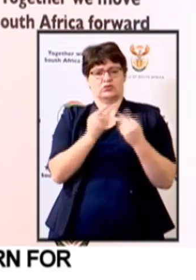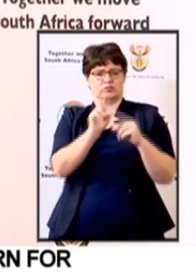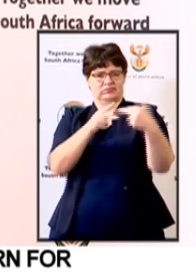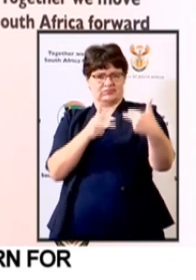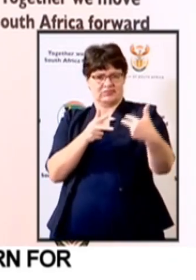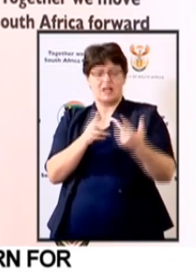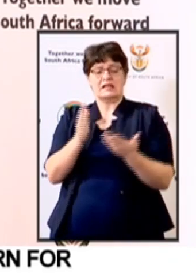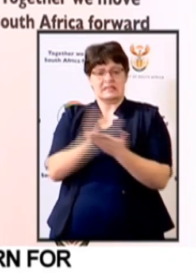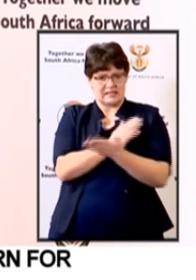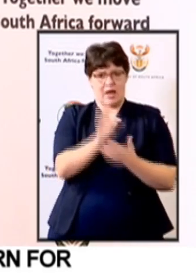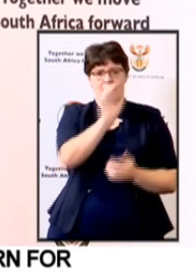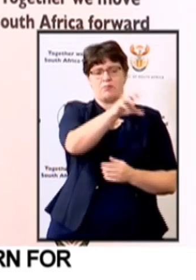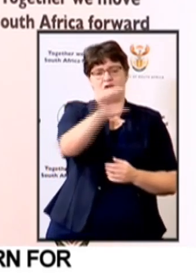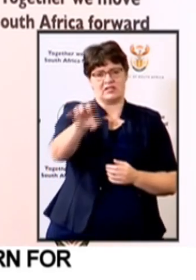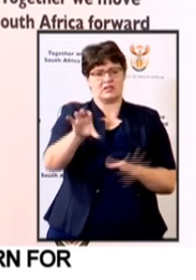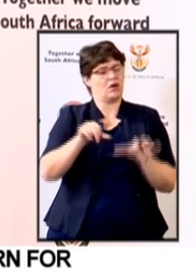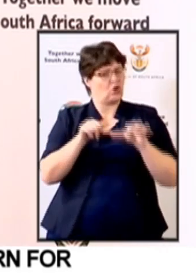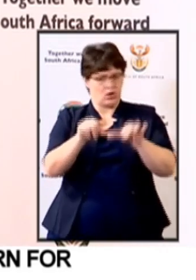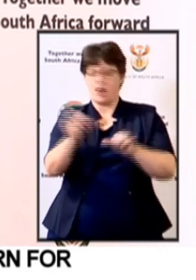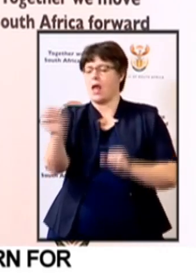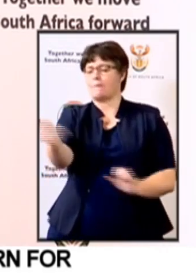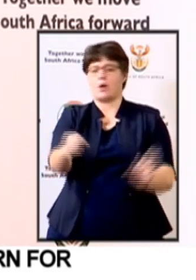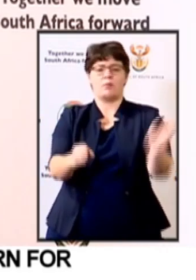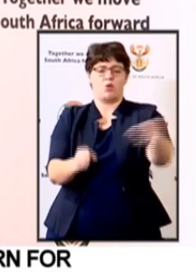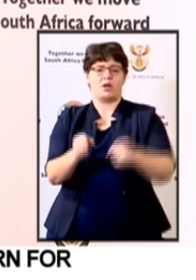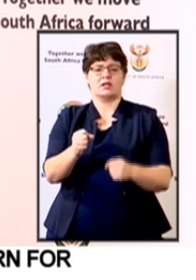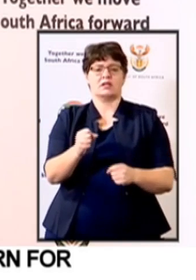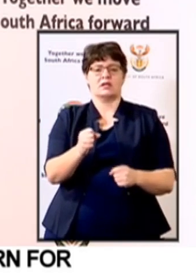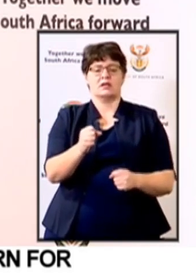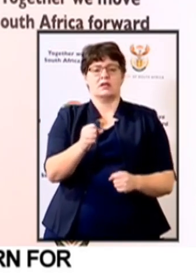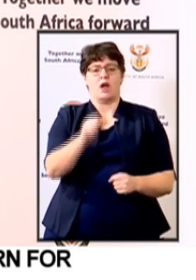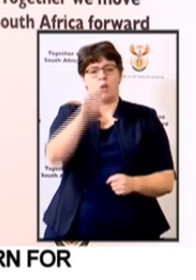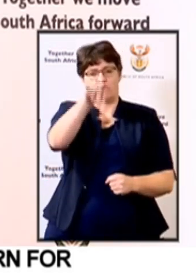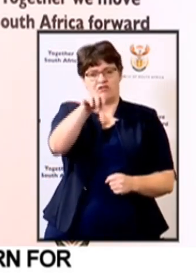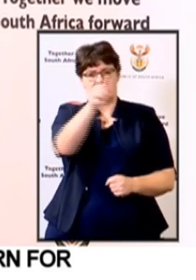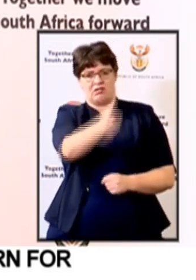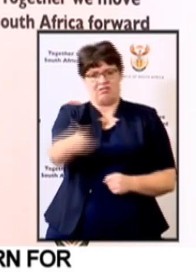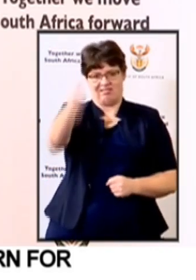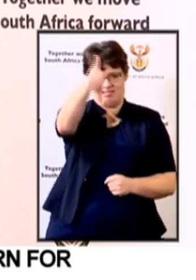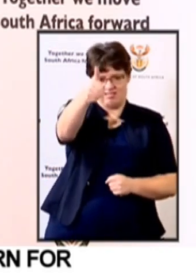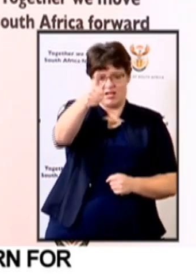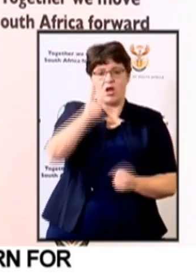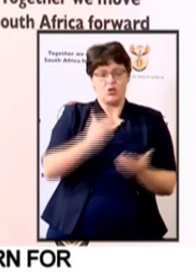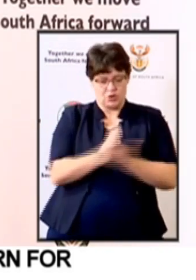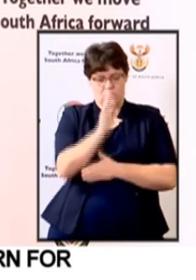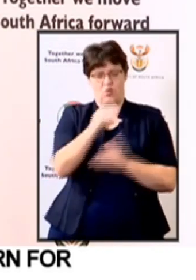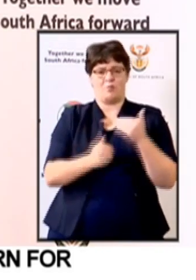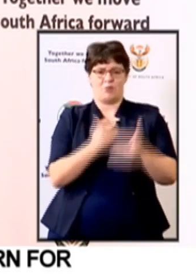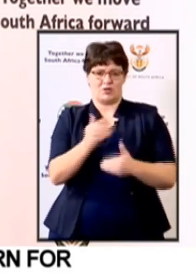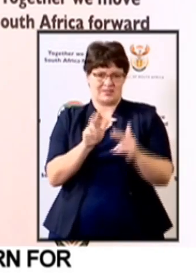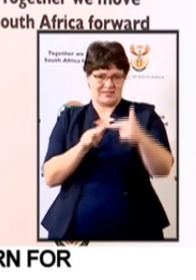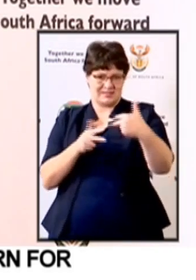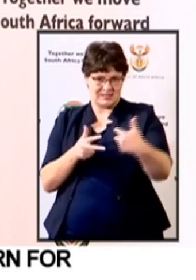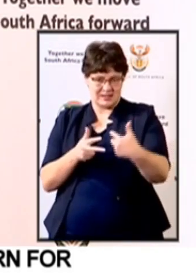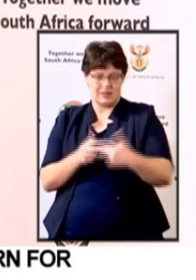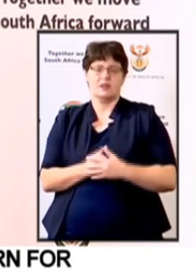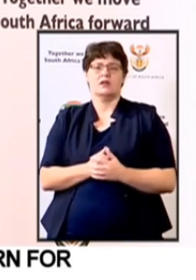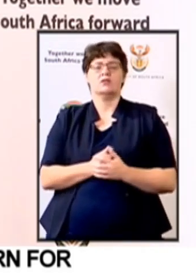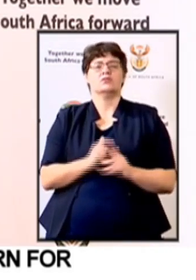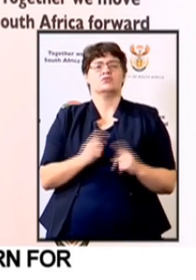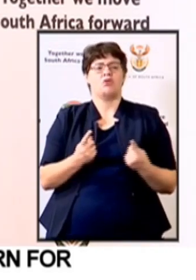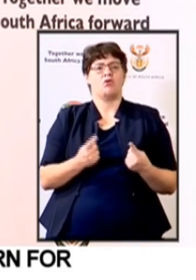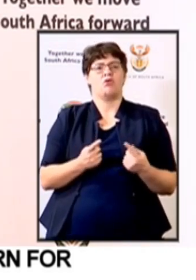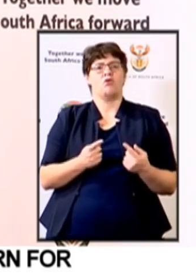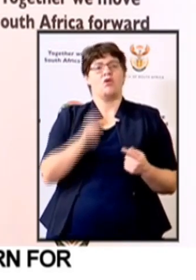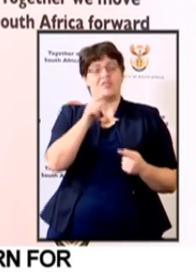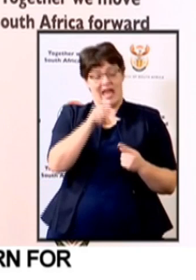some provinces have gone ahead to appoint provincial heads during this particular process. So we will communicate effectively